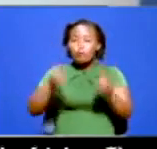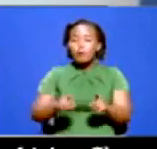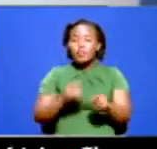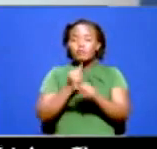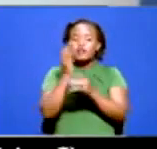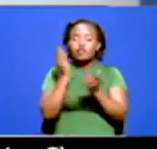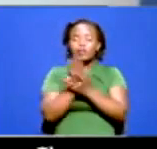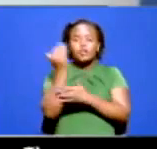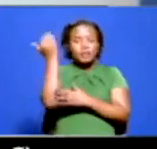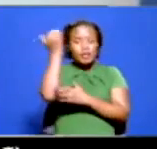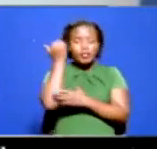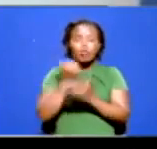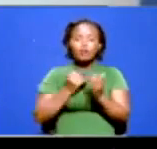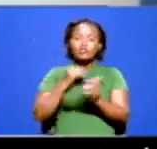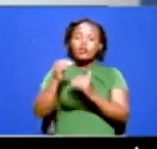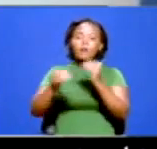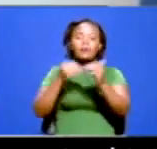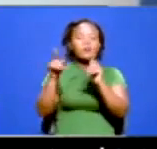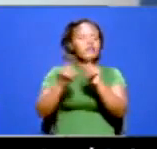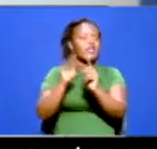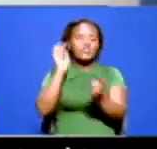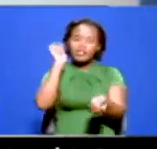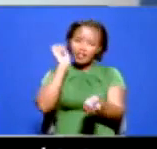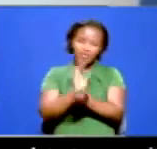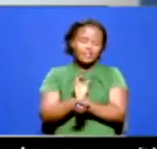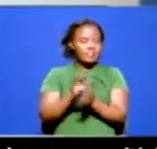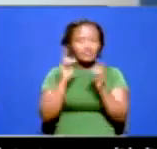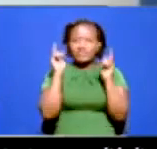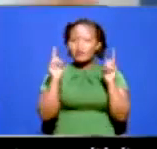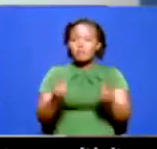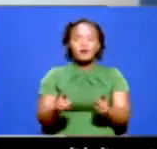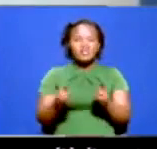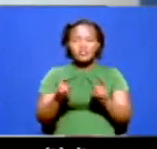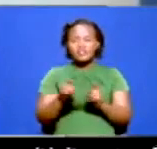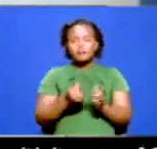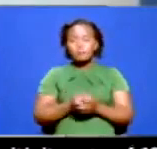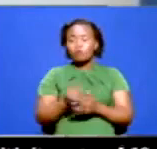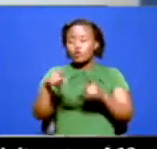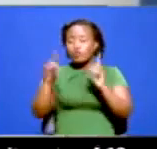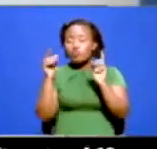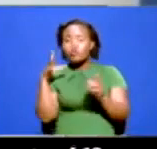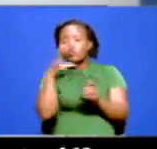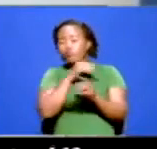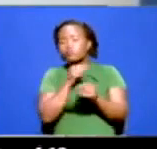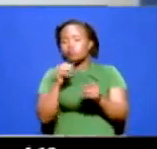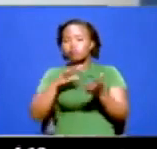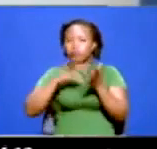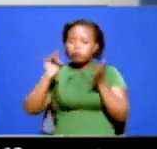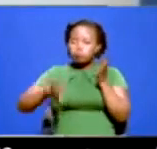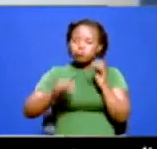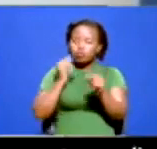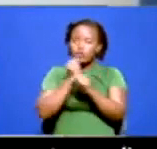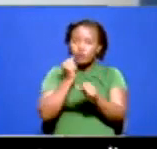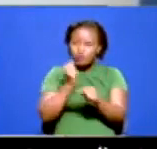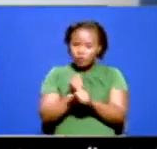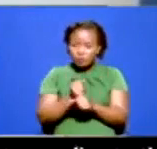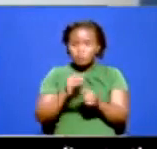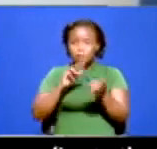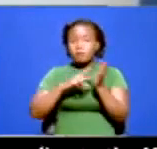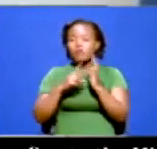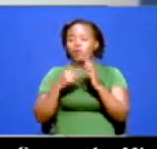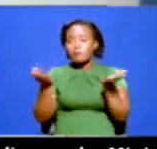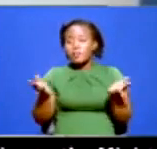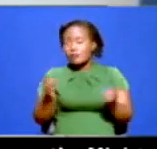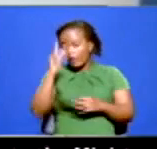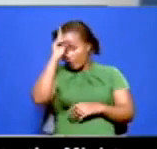court-martial process, and you're going to go to jail. There's no choice. You lose your job and you go to jail. So a deterrent measure